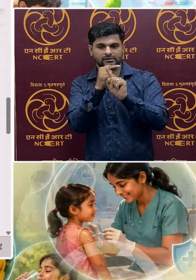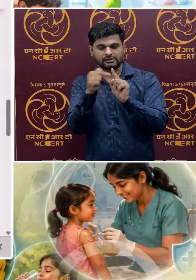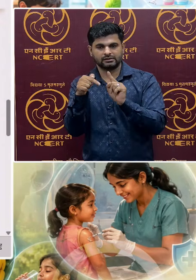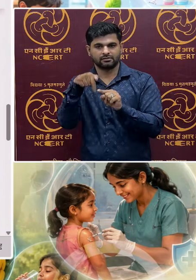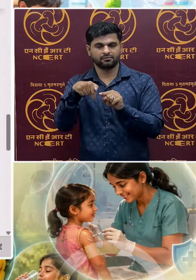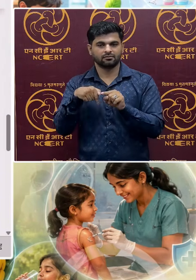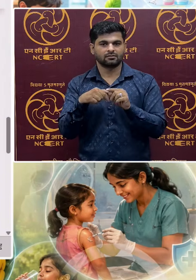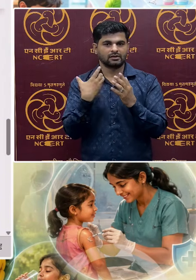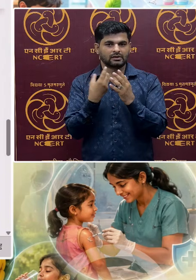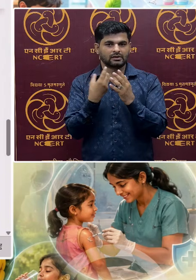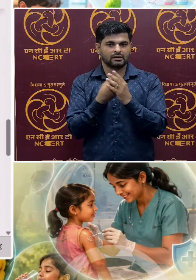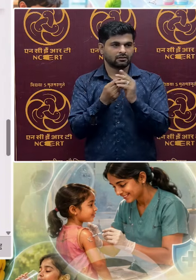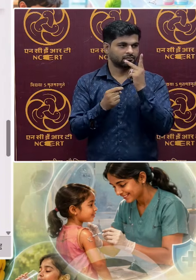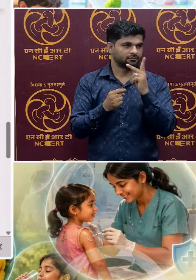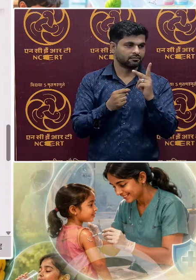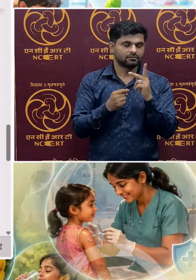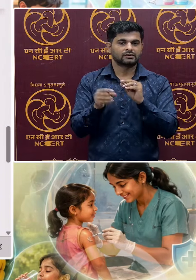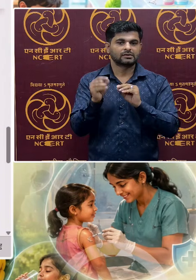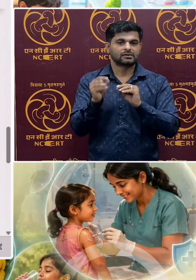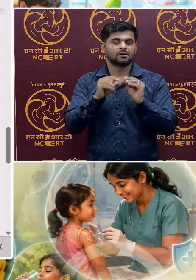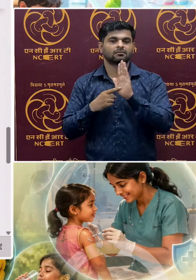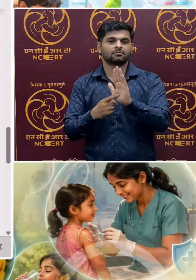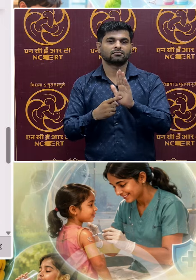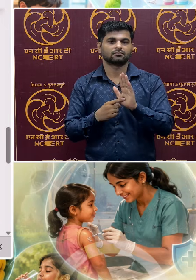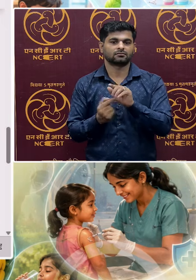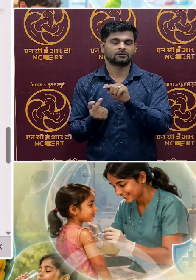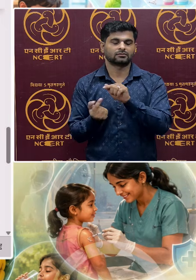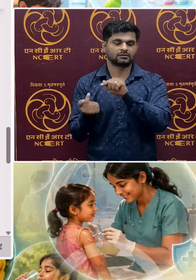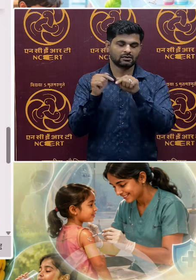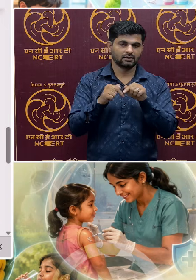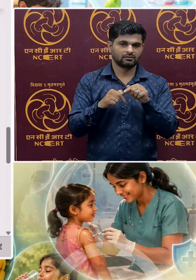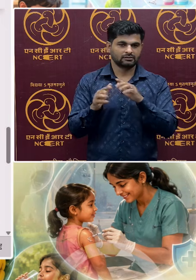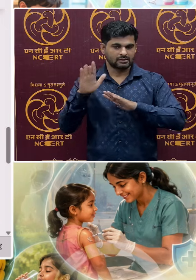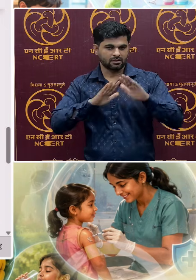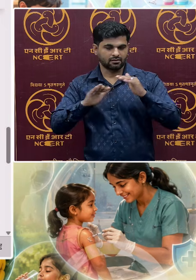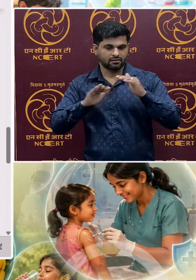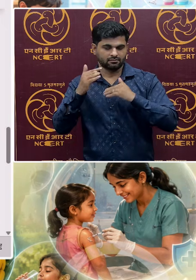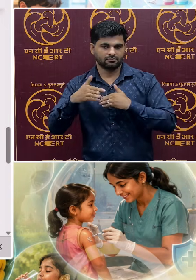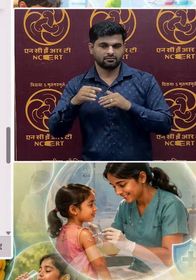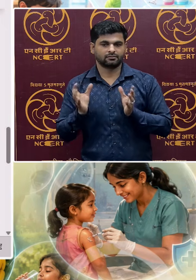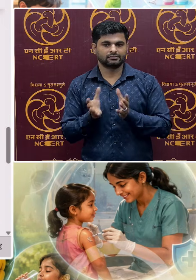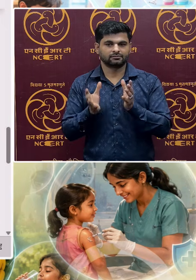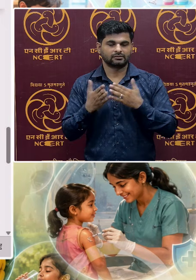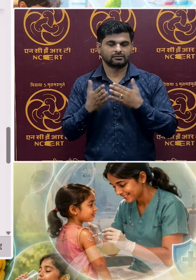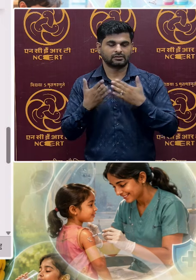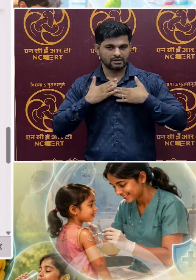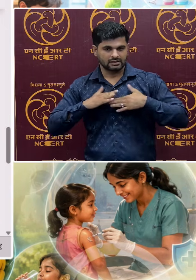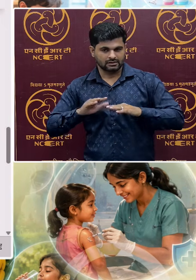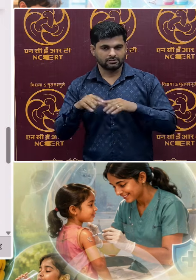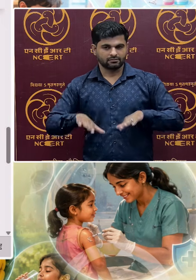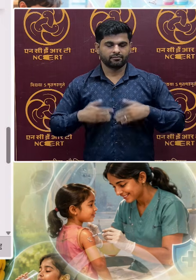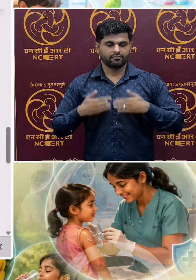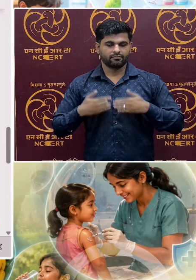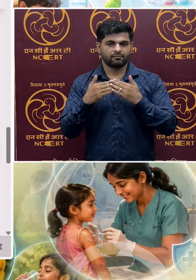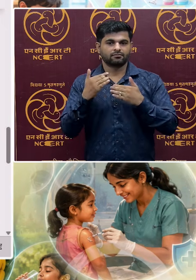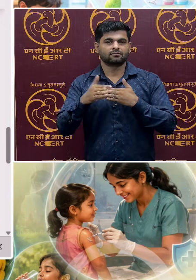the entire schedule has been updated. But here comes the ongoing activity, which is promoting healthy lives, preventing